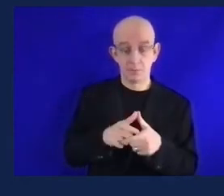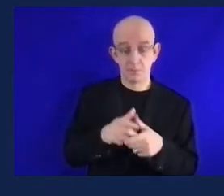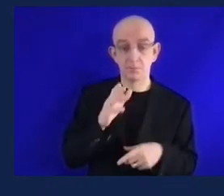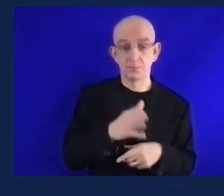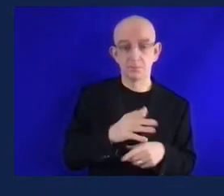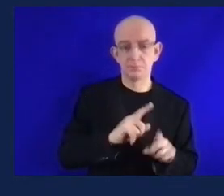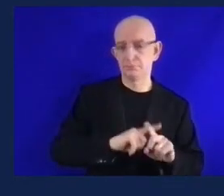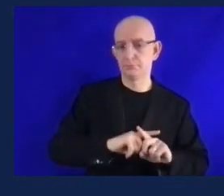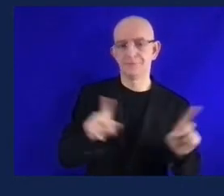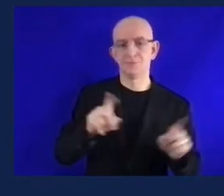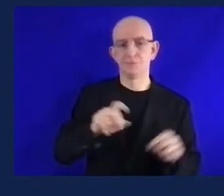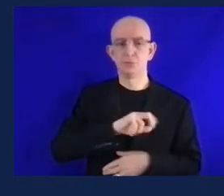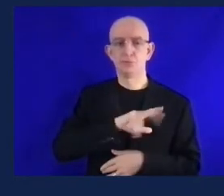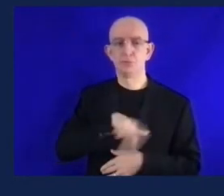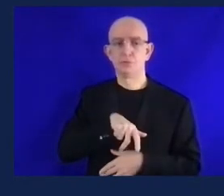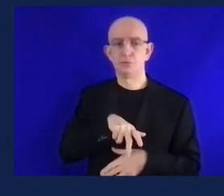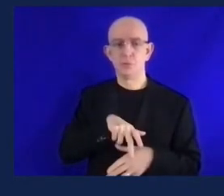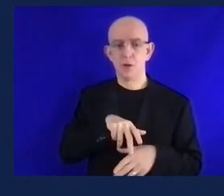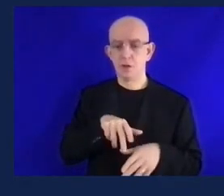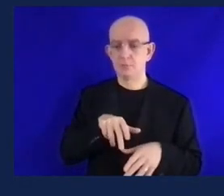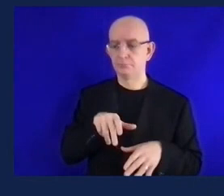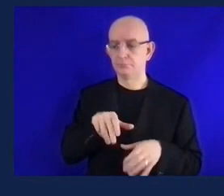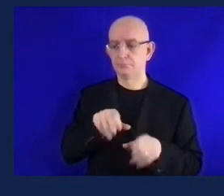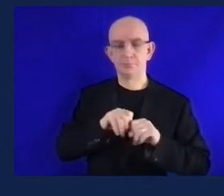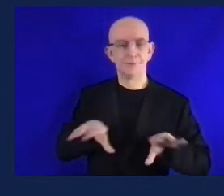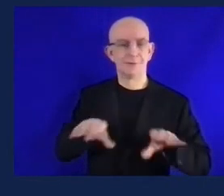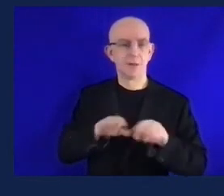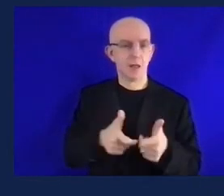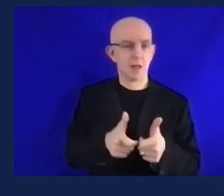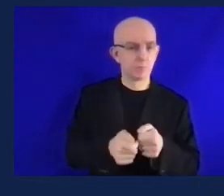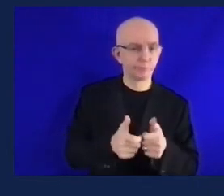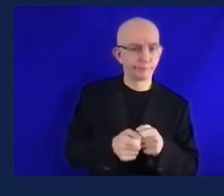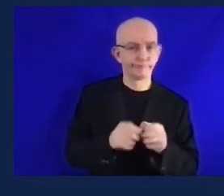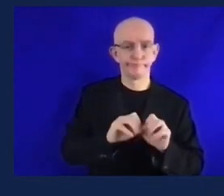same fonts, same templates.